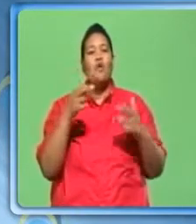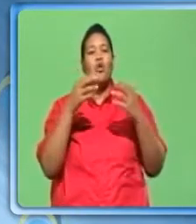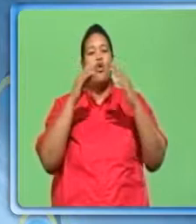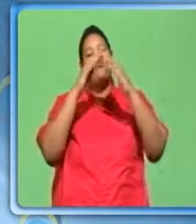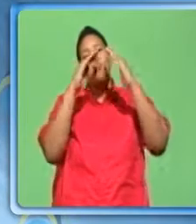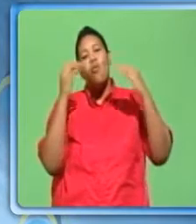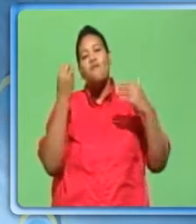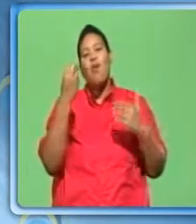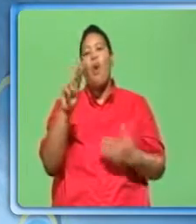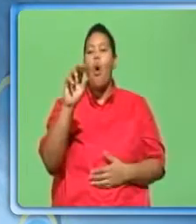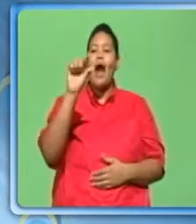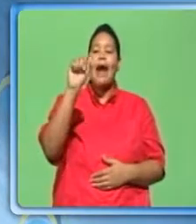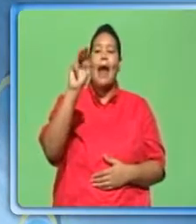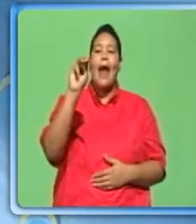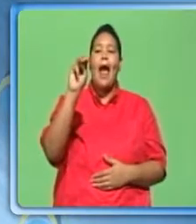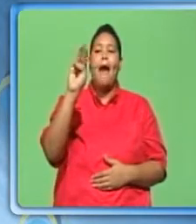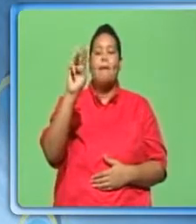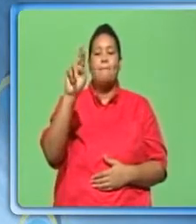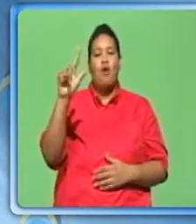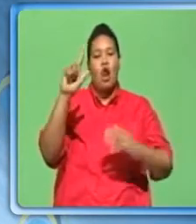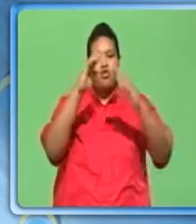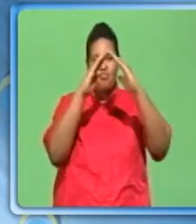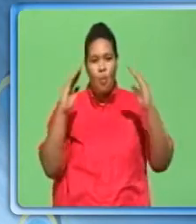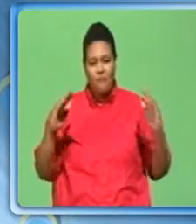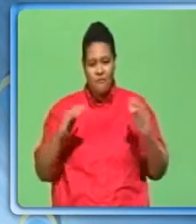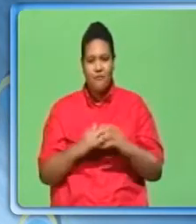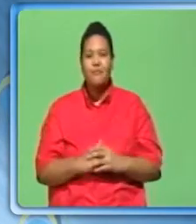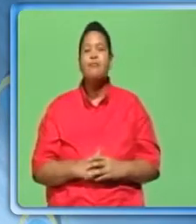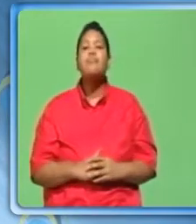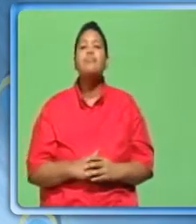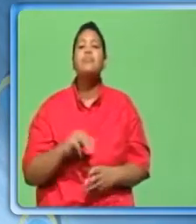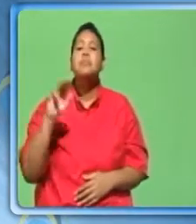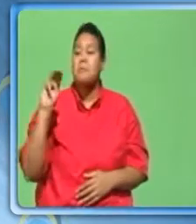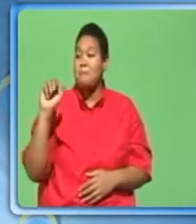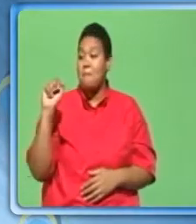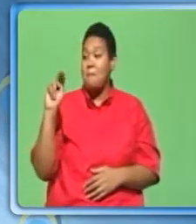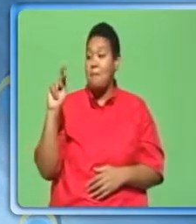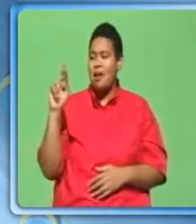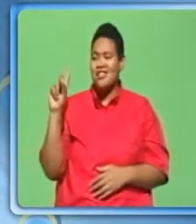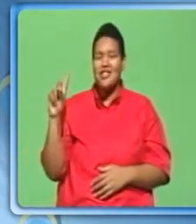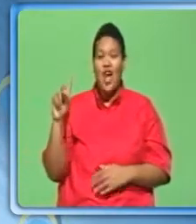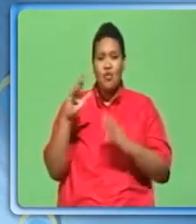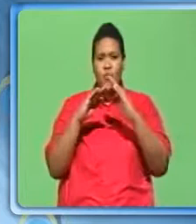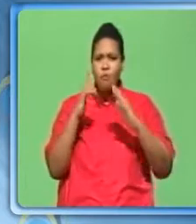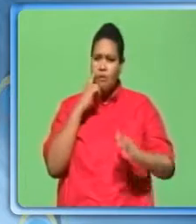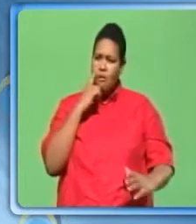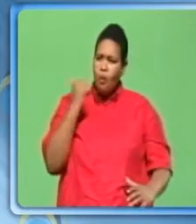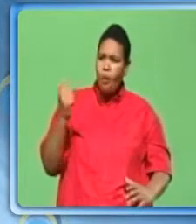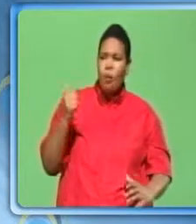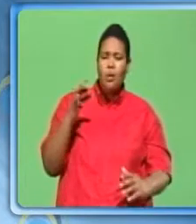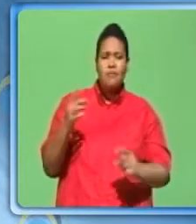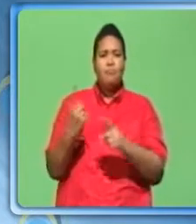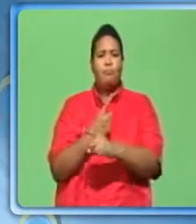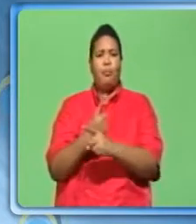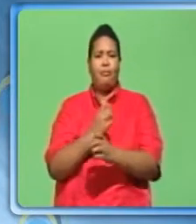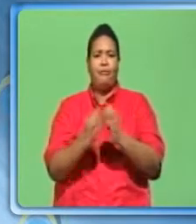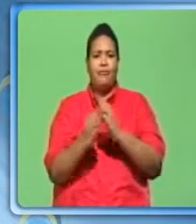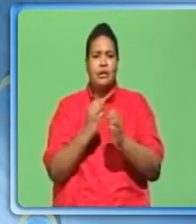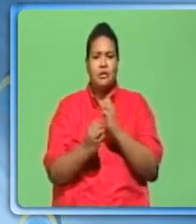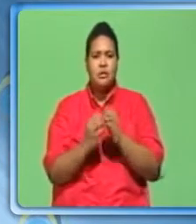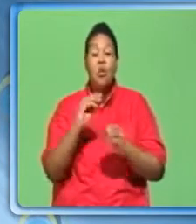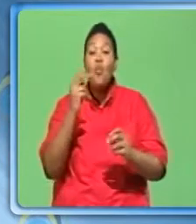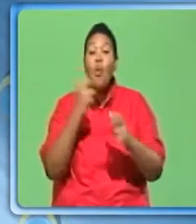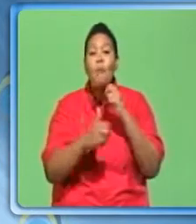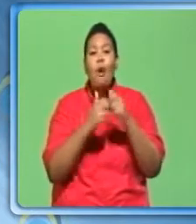or gambrel roof. Mansard roofs look great if done properly. No problems with